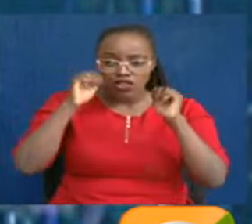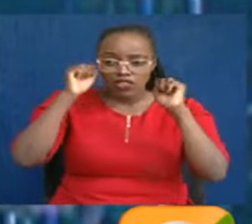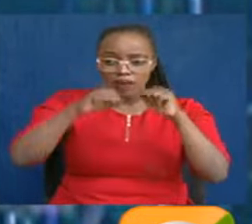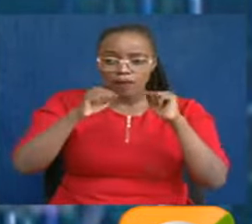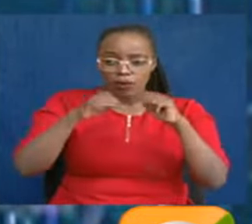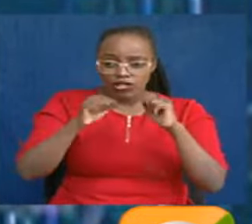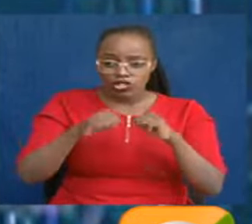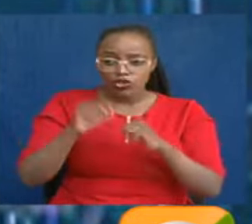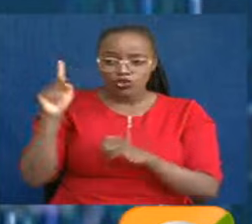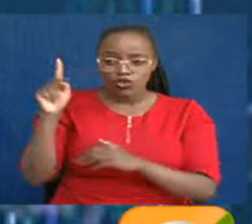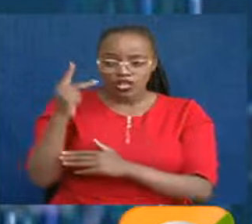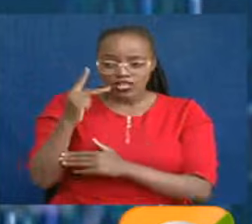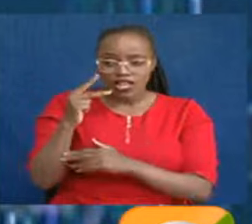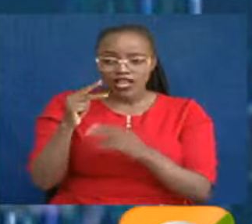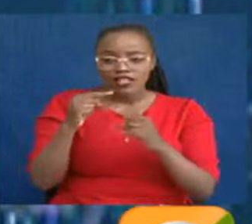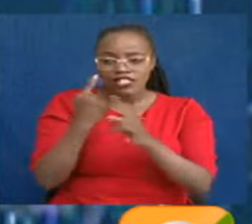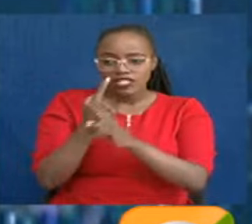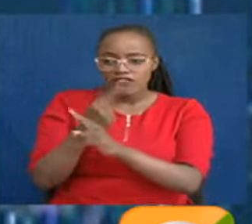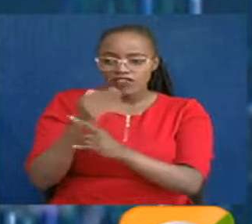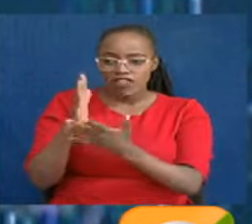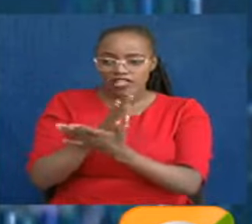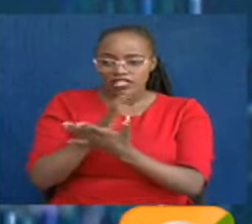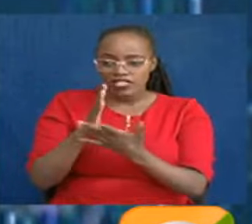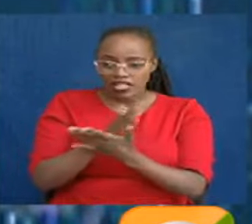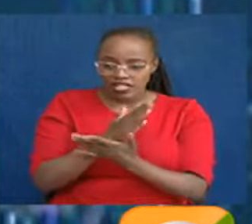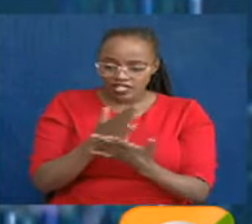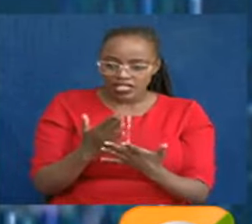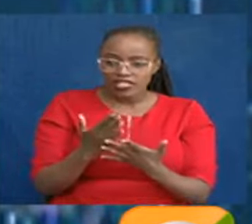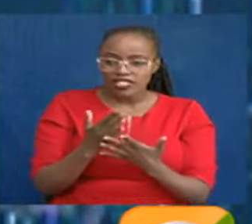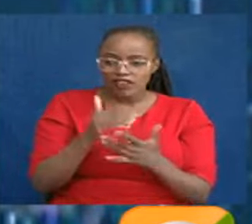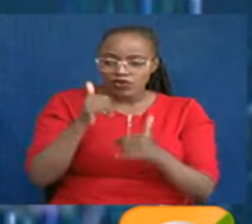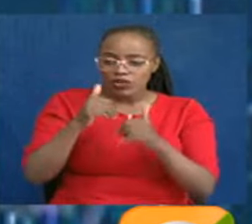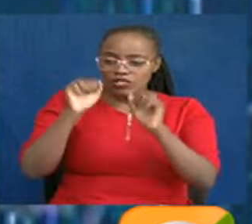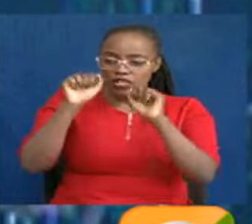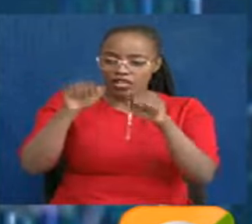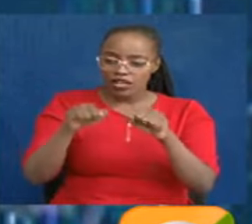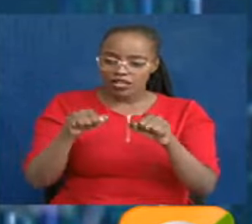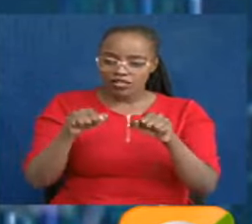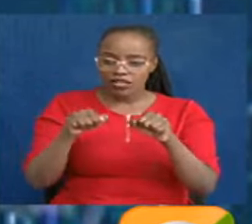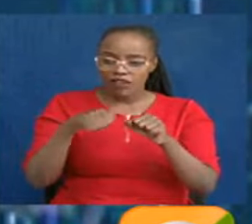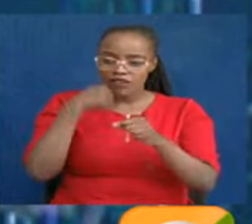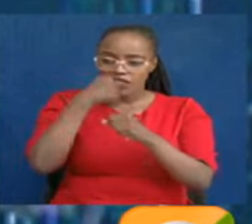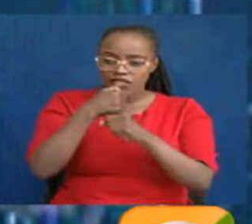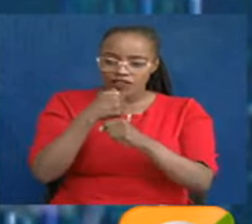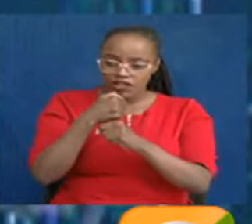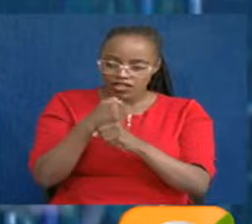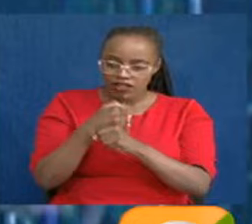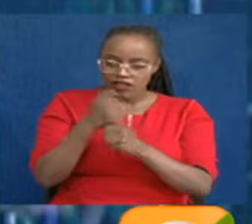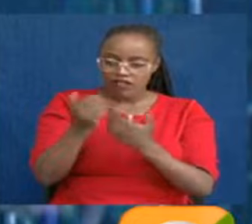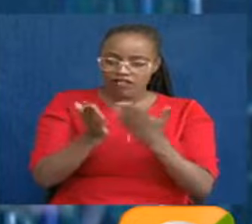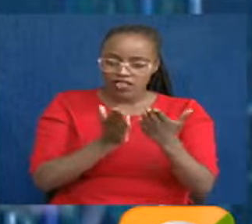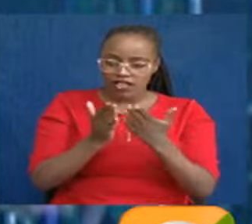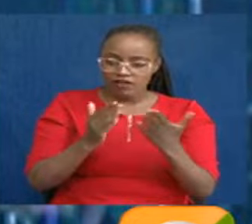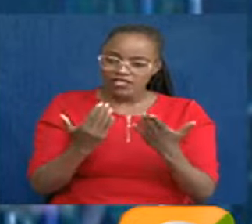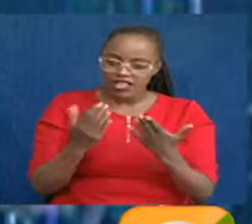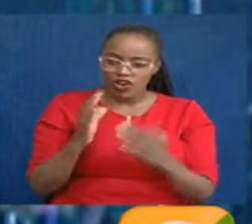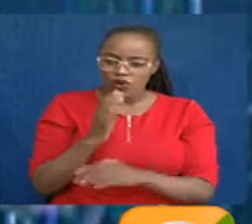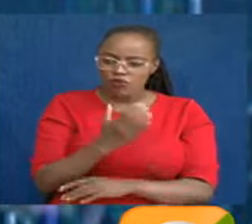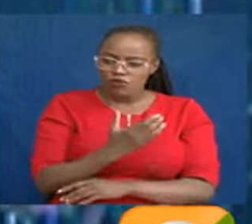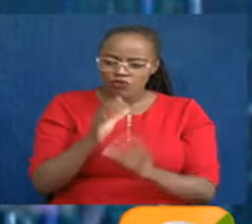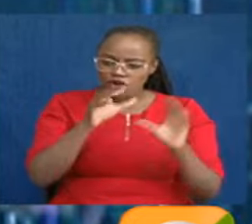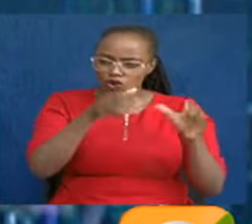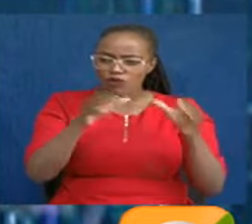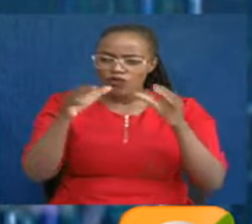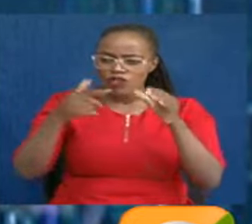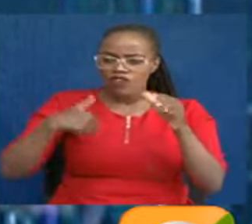Kenya in various sectors, for example, agriculture for the drone, financial services for cybersecurity. So that would be something that we